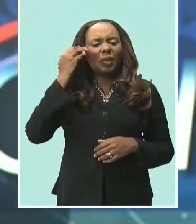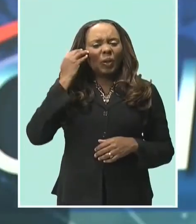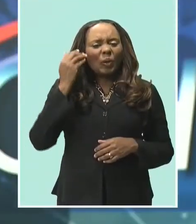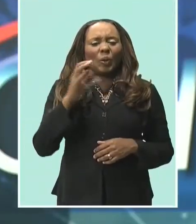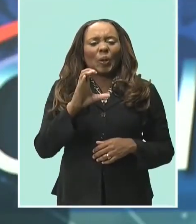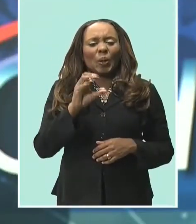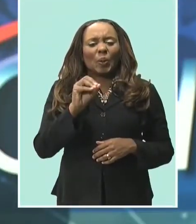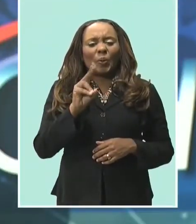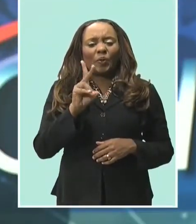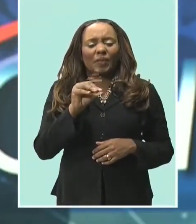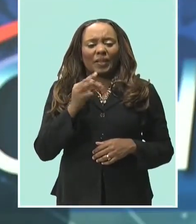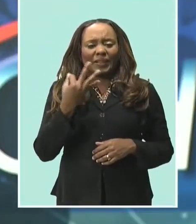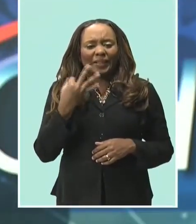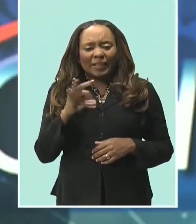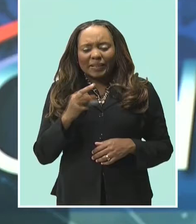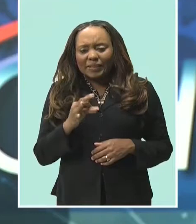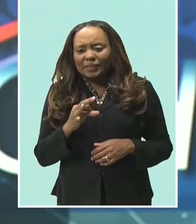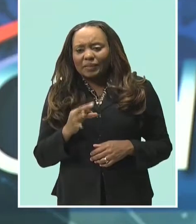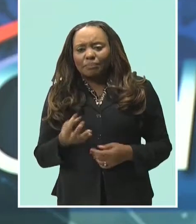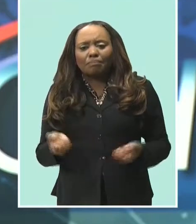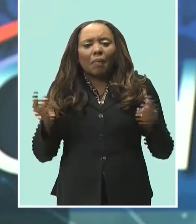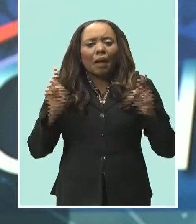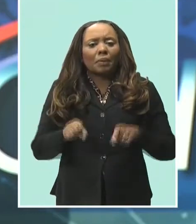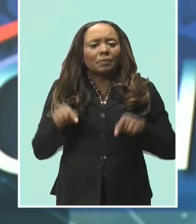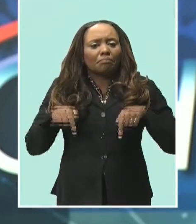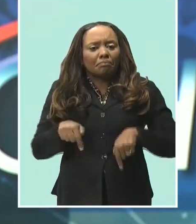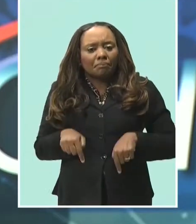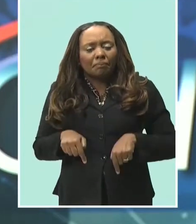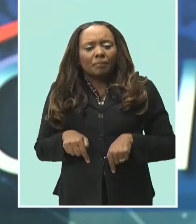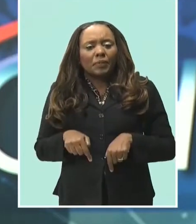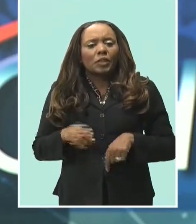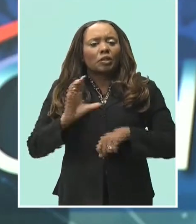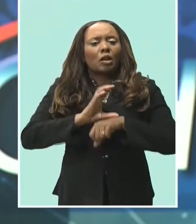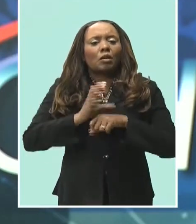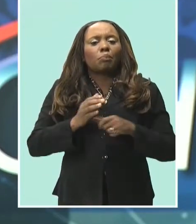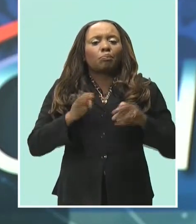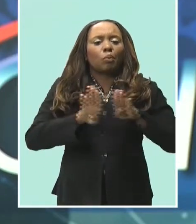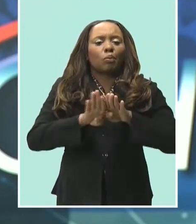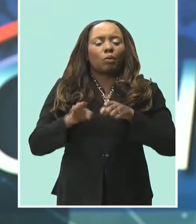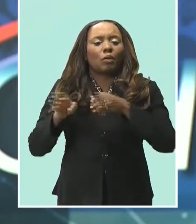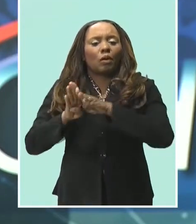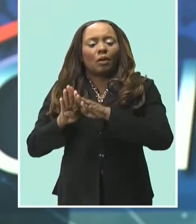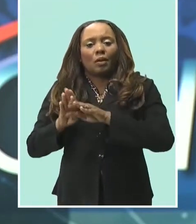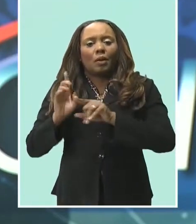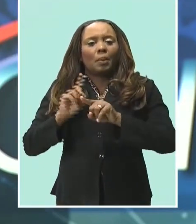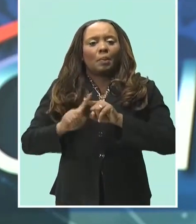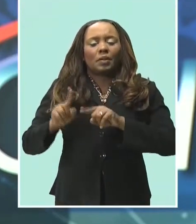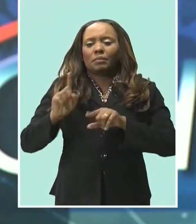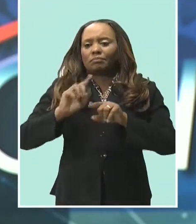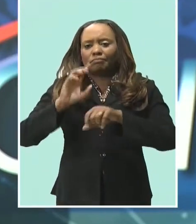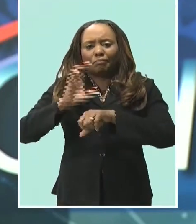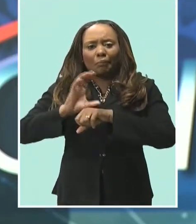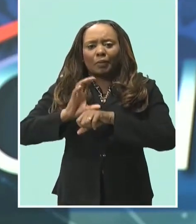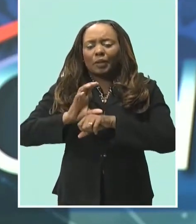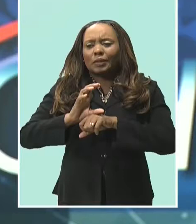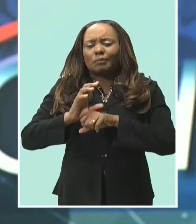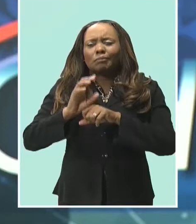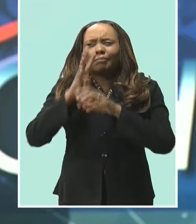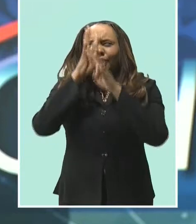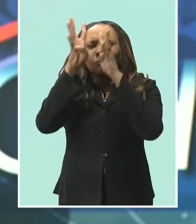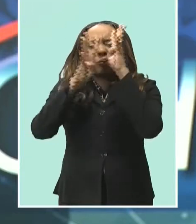Churches in Barbados that were forced to close due to the COVID-19 pandemic have found novel ways to keep ministering to their